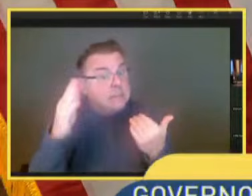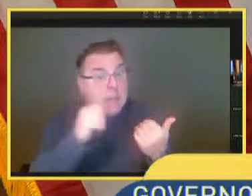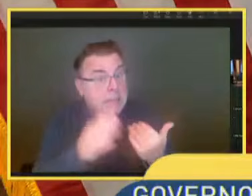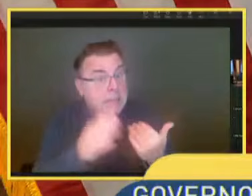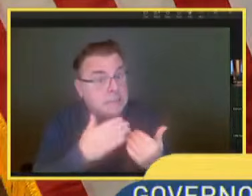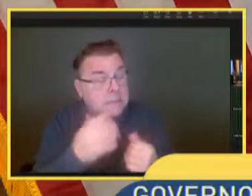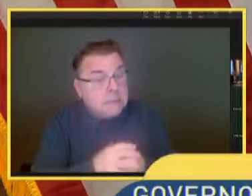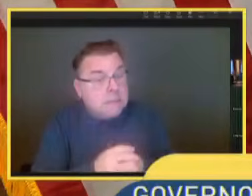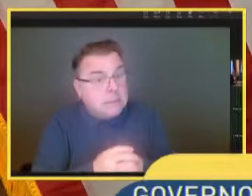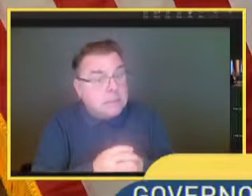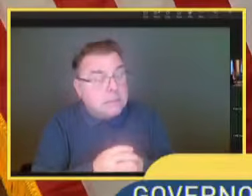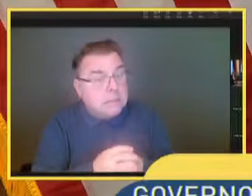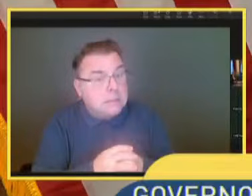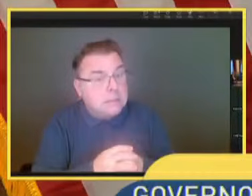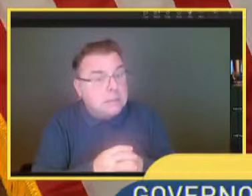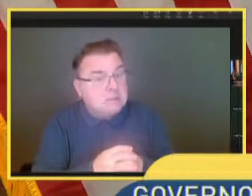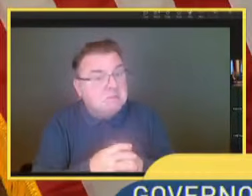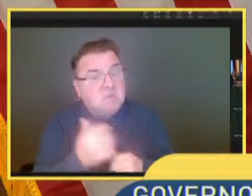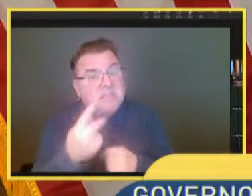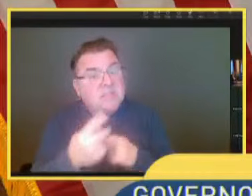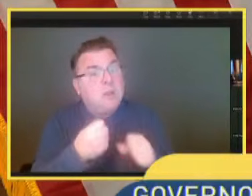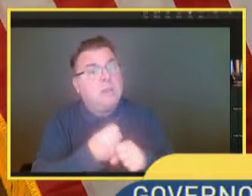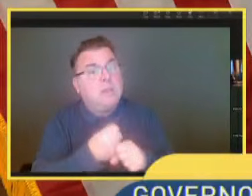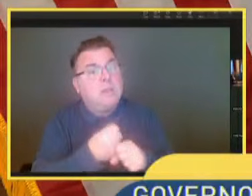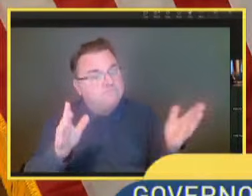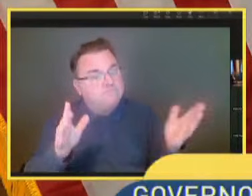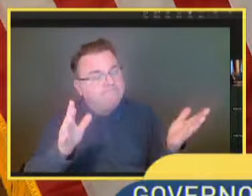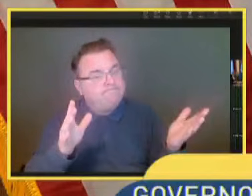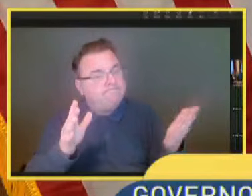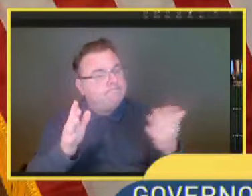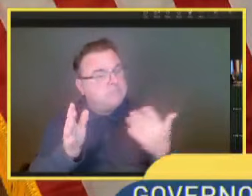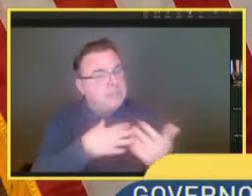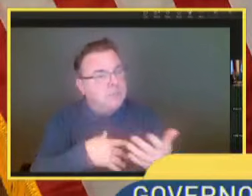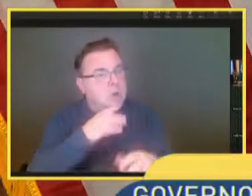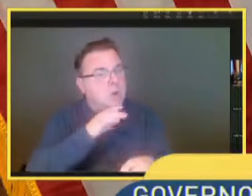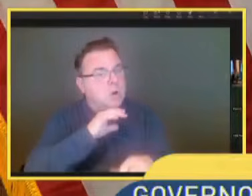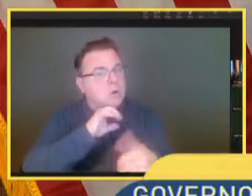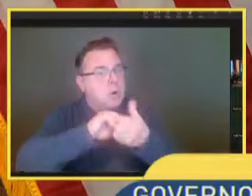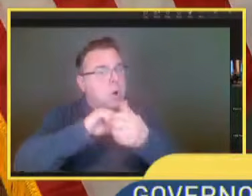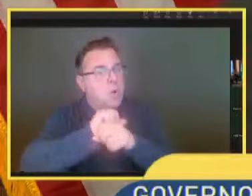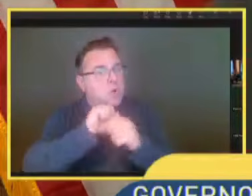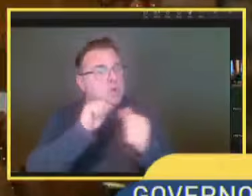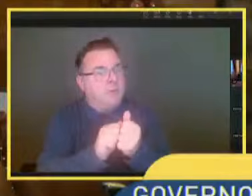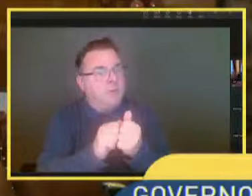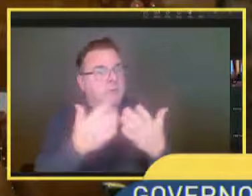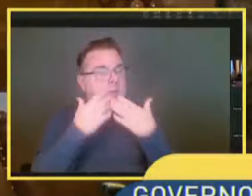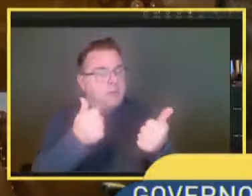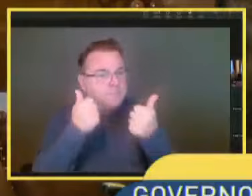our state for the next few years, but we're determined to work hard to get through it. Thanks so much, everybody. We appreciate it.